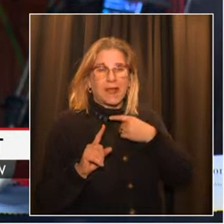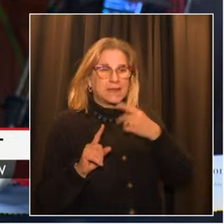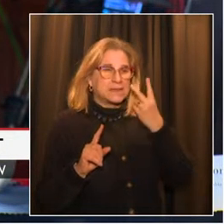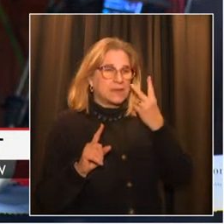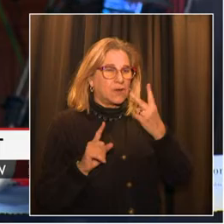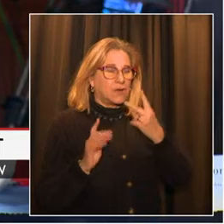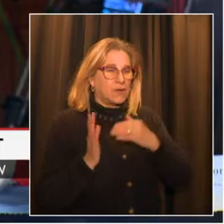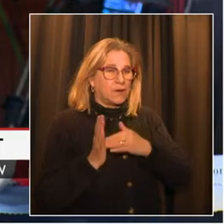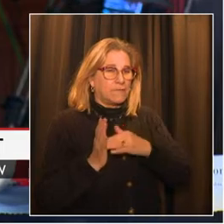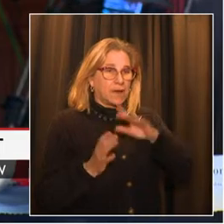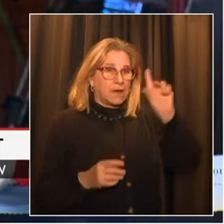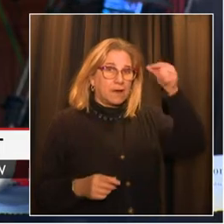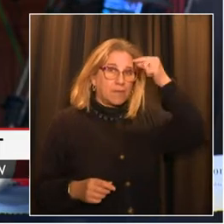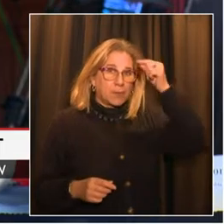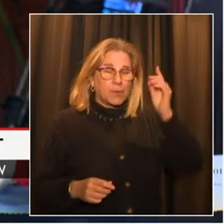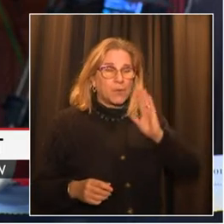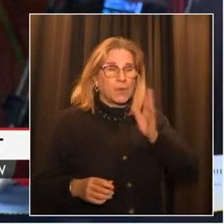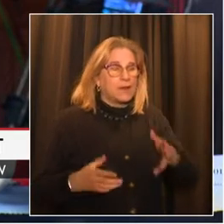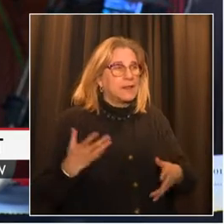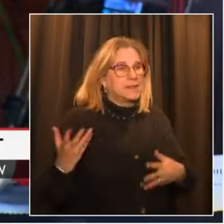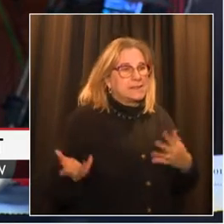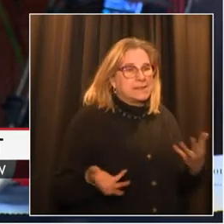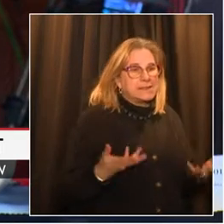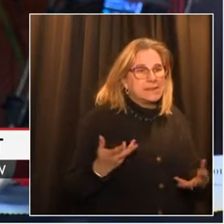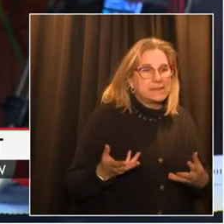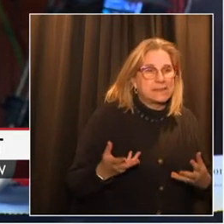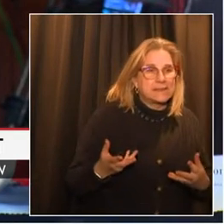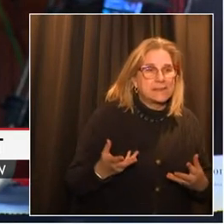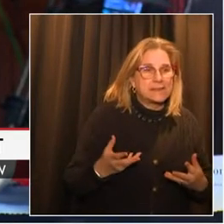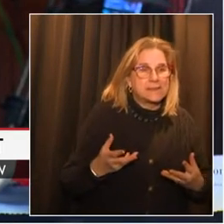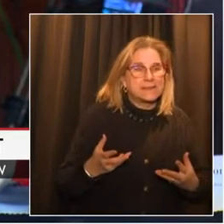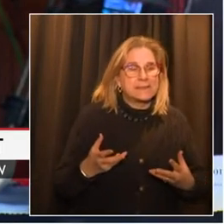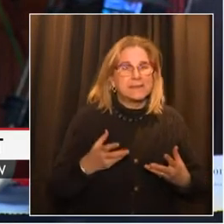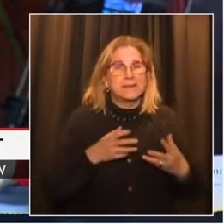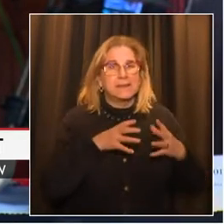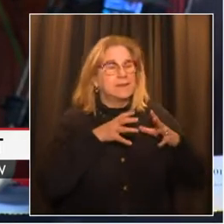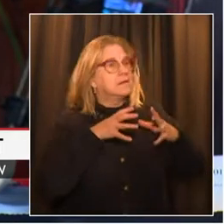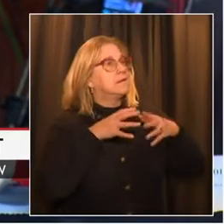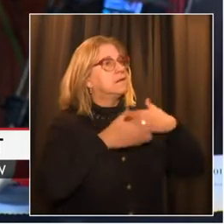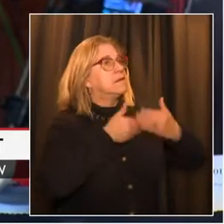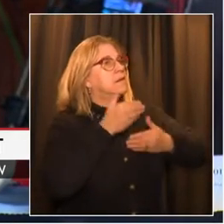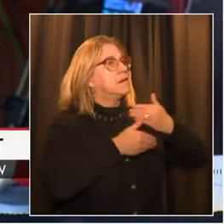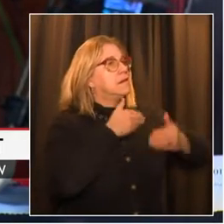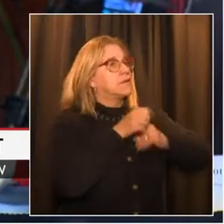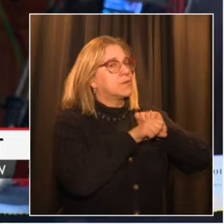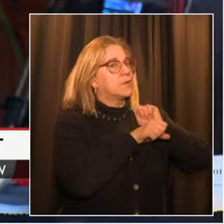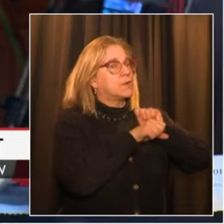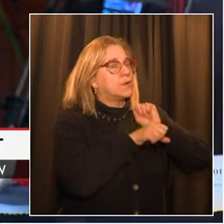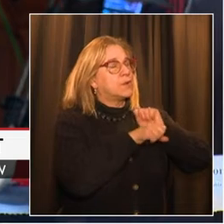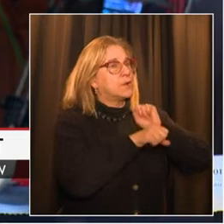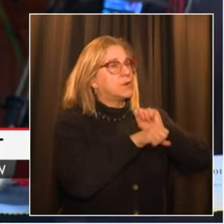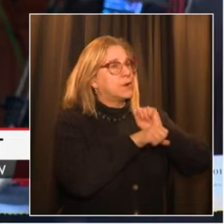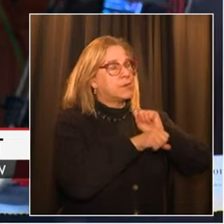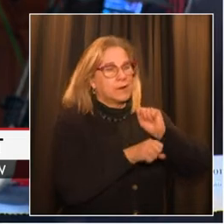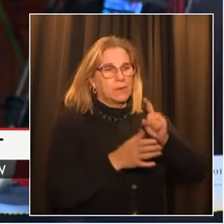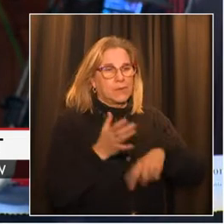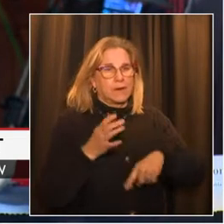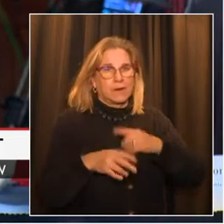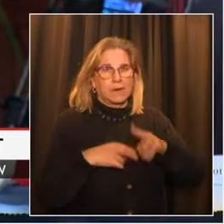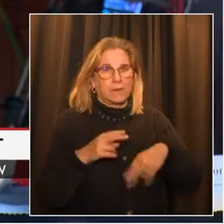it acts in silos. And I'm not casting aspersions on the executive. I think the council, in its own right,